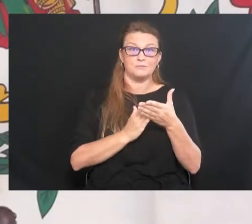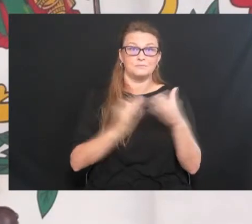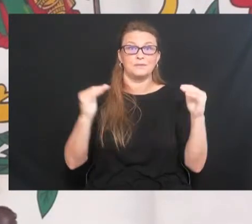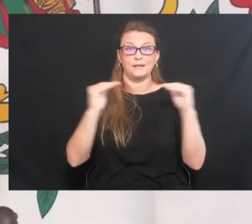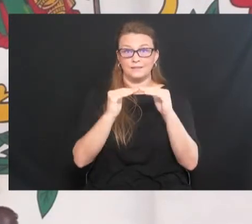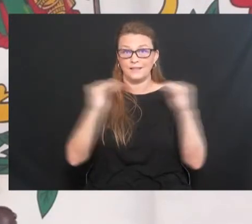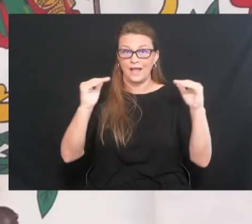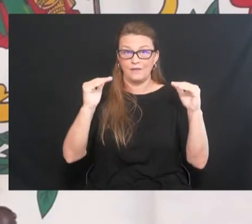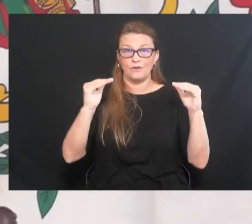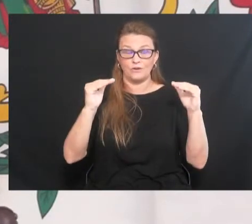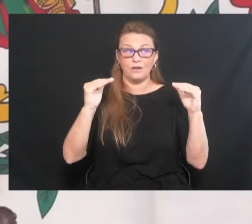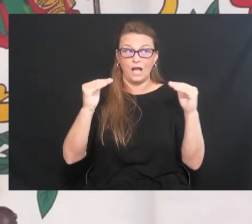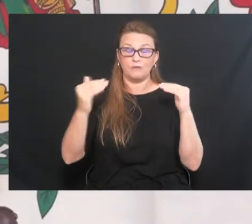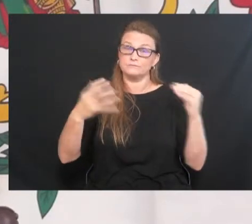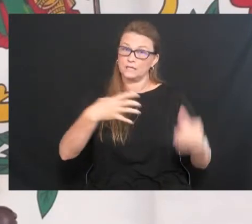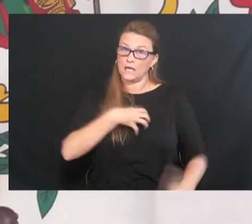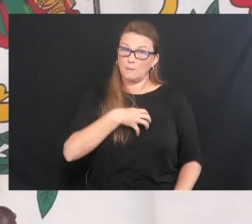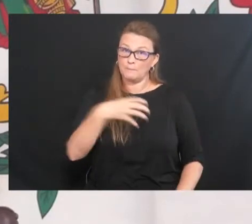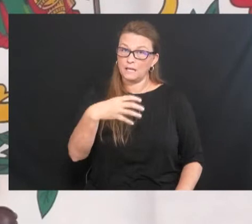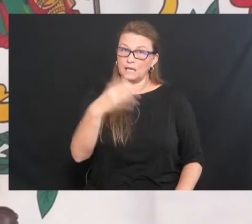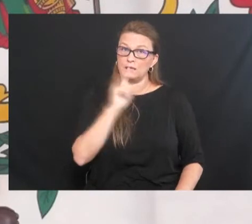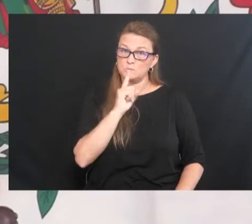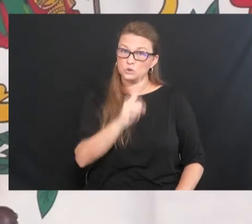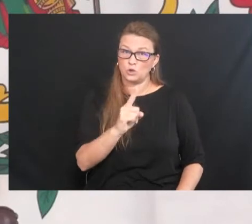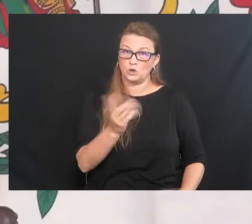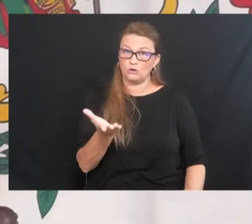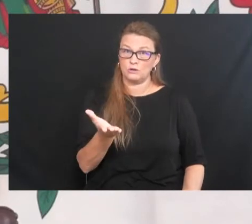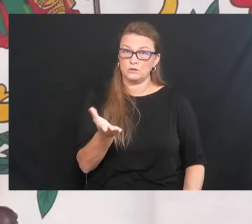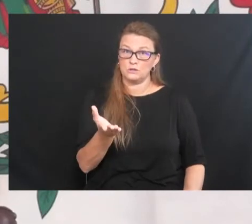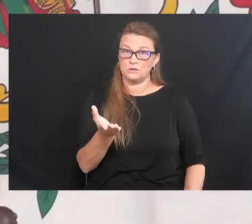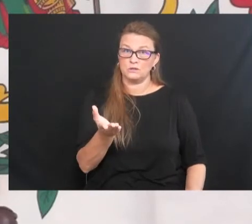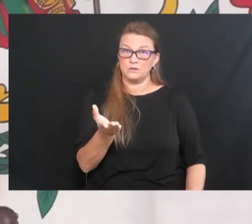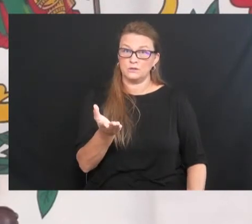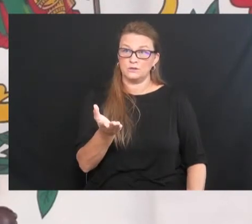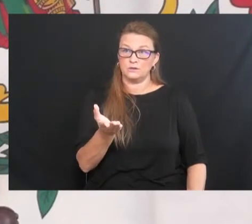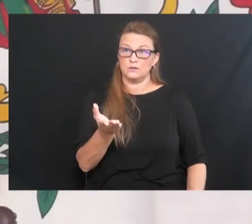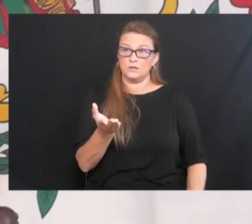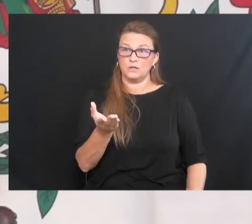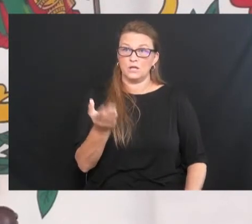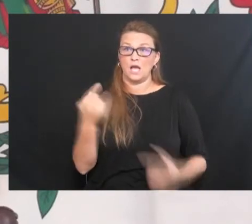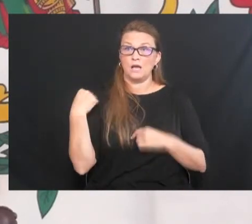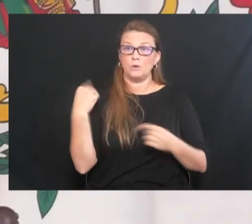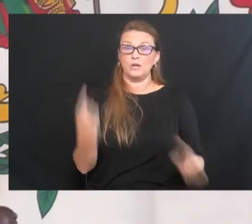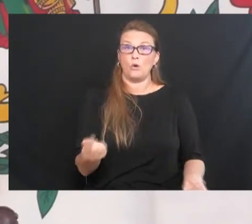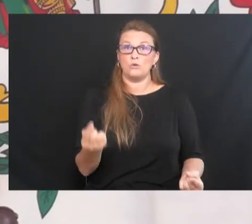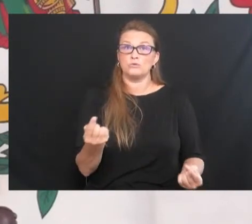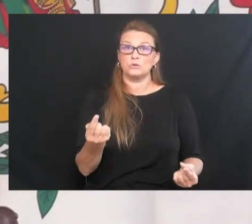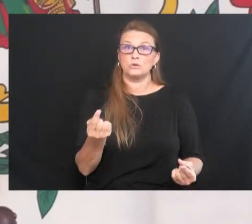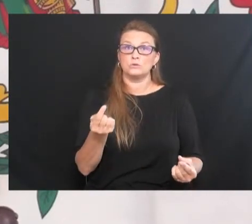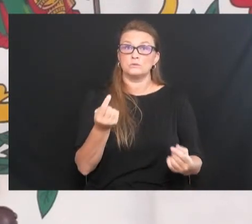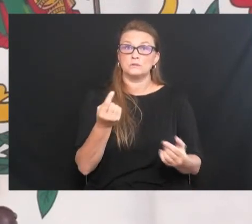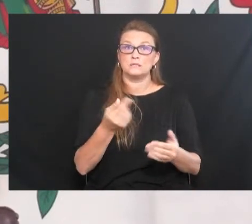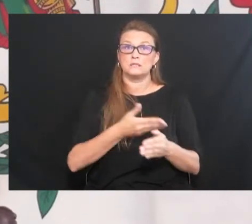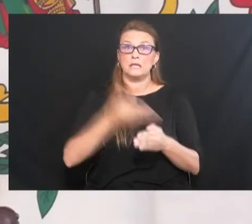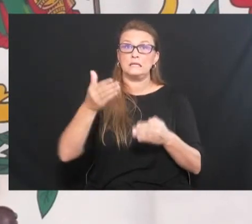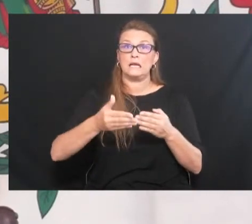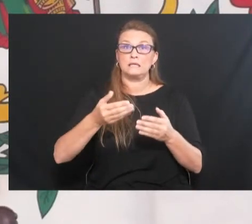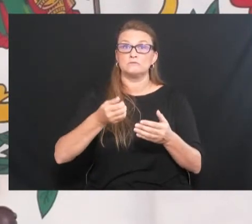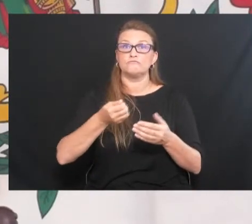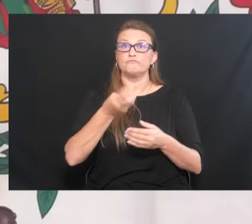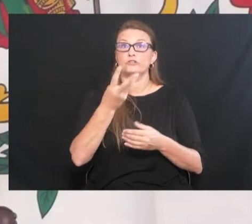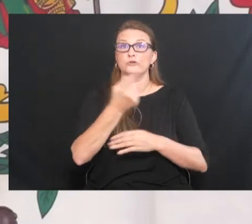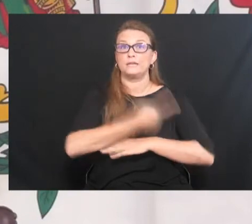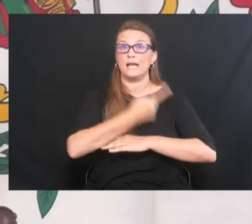of outburst or whatever it may be. You know, and as we go through the next few days with the legislature being